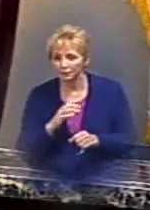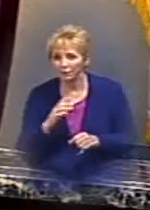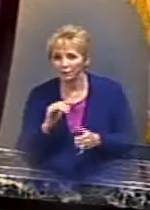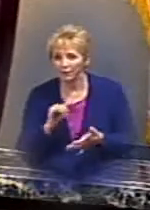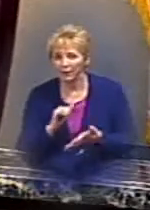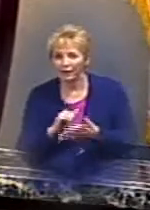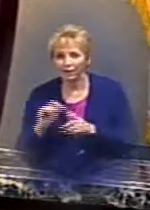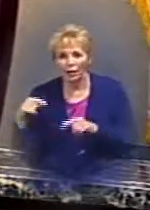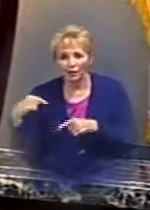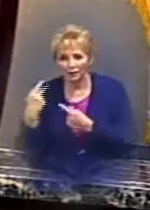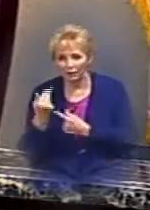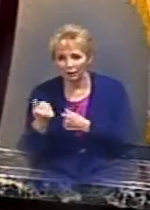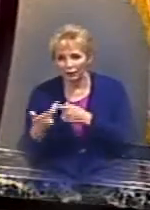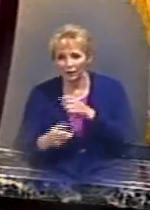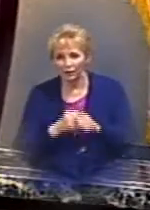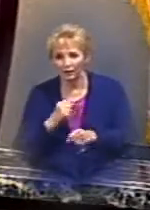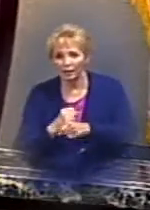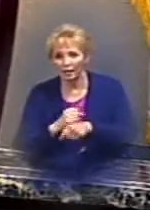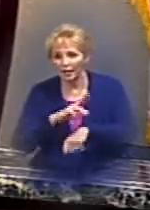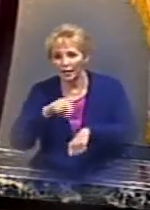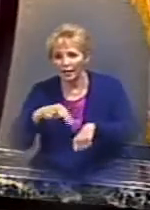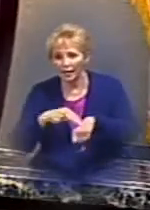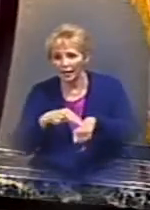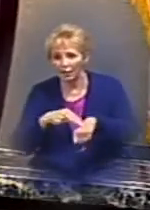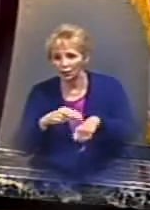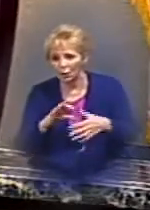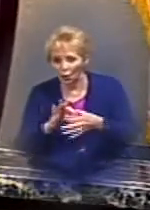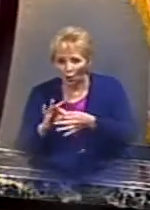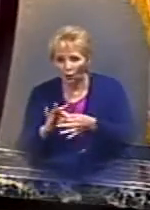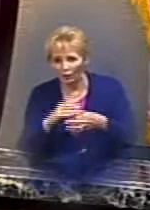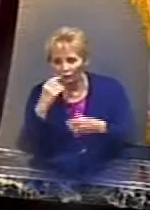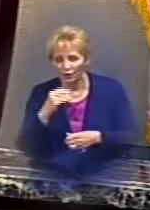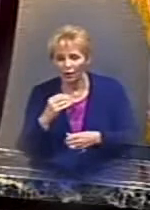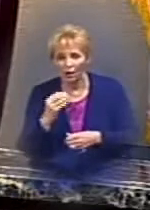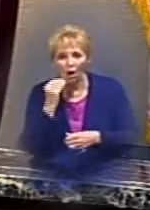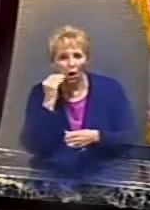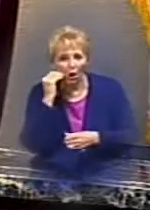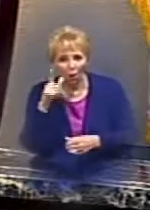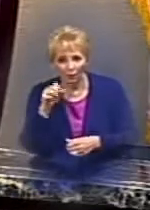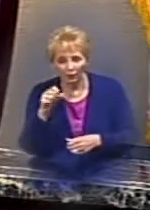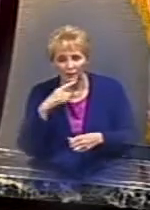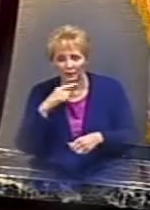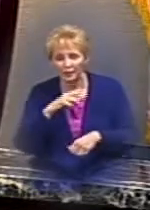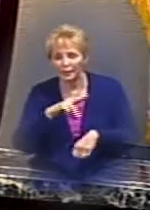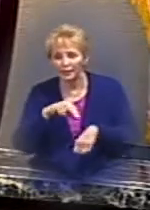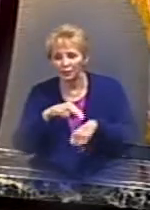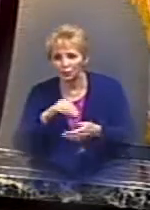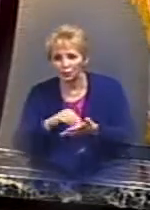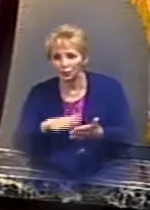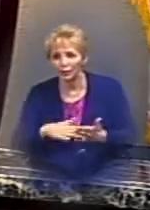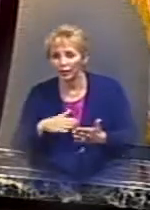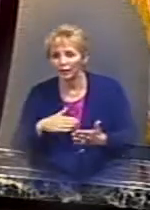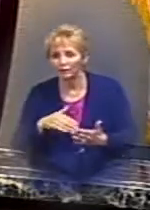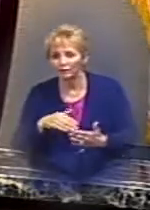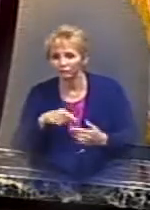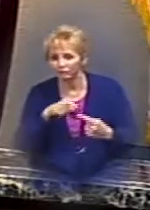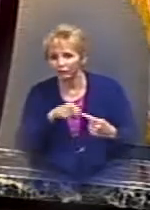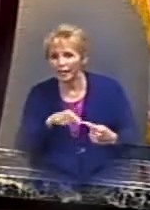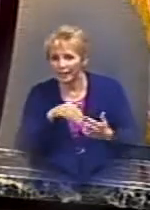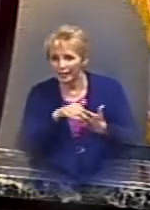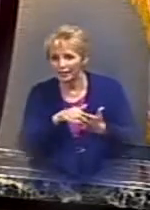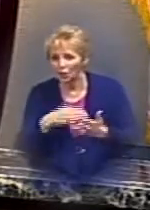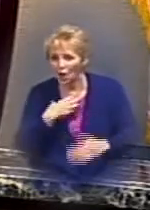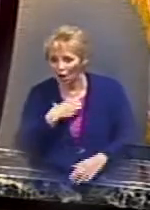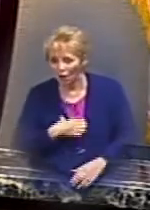Whereas for the past several years, the National Coalition for the Homeless and National Student Campaign Against Hunger and Homelessness